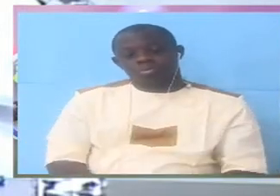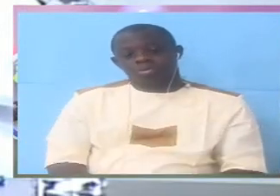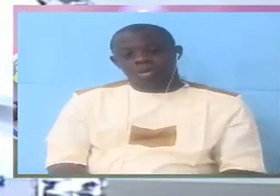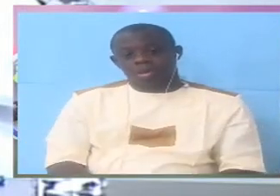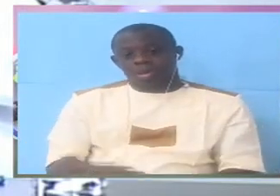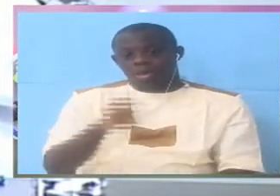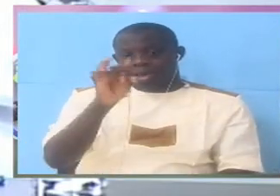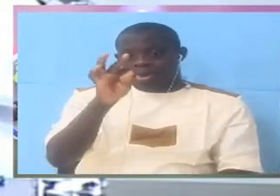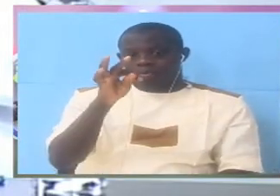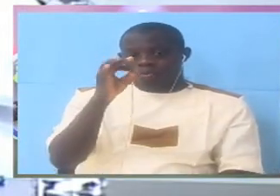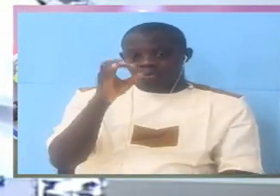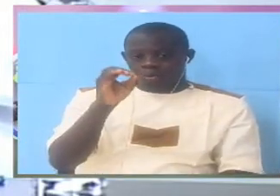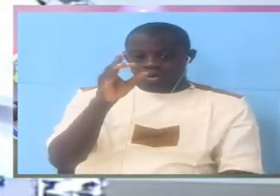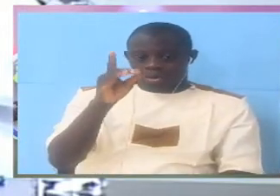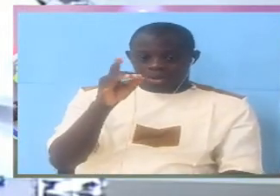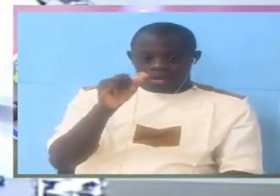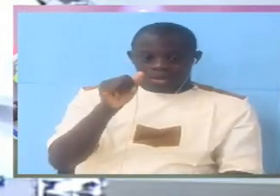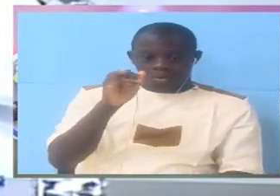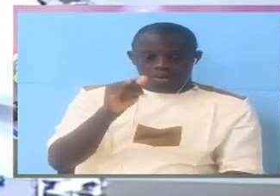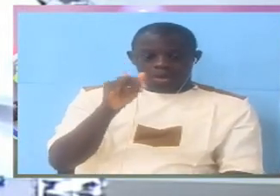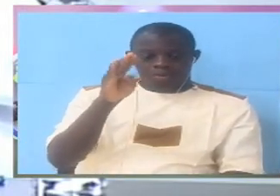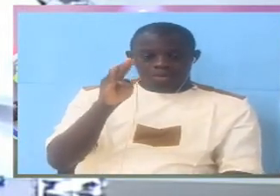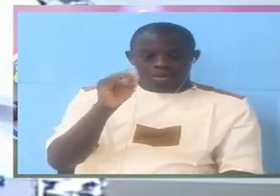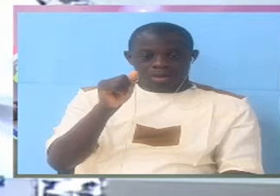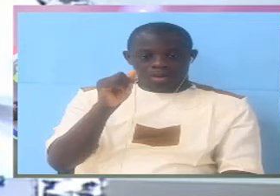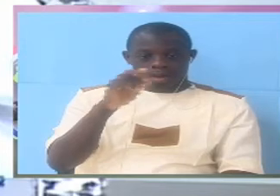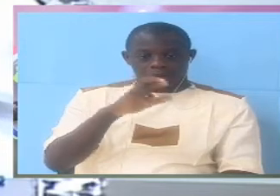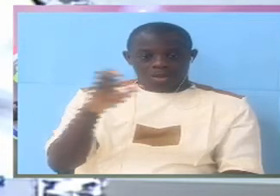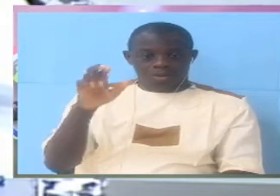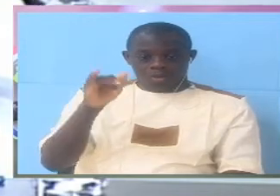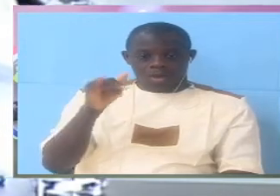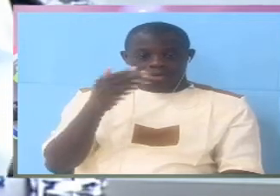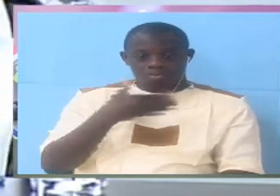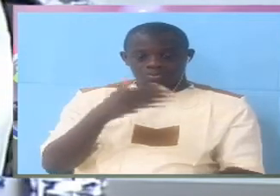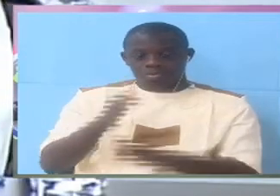Fodebari was there. You were there.